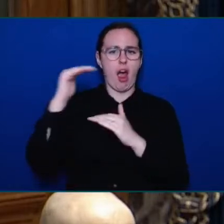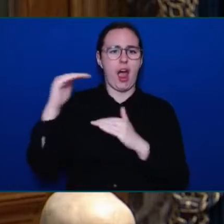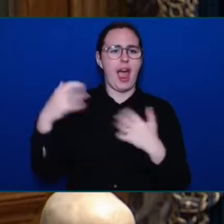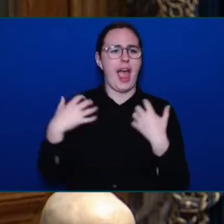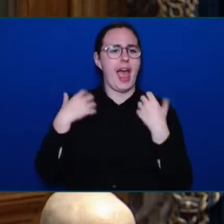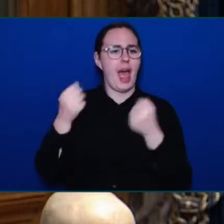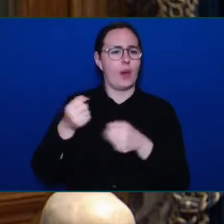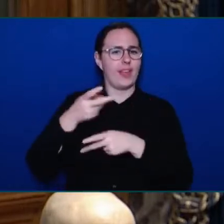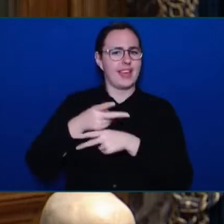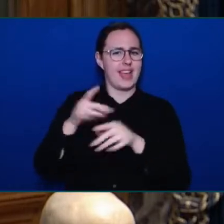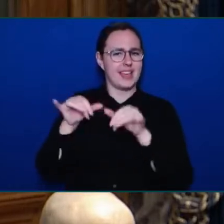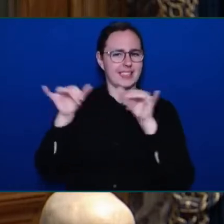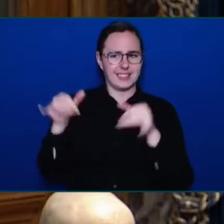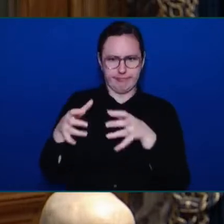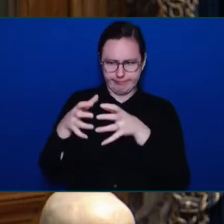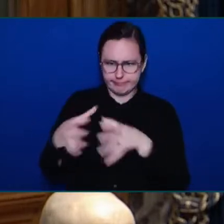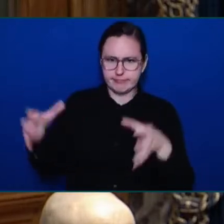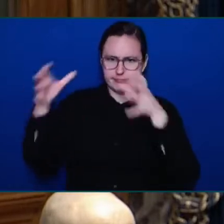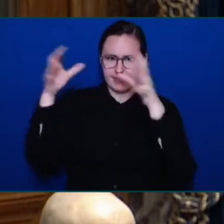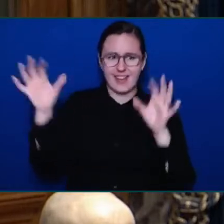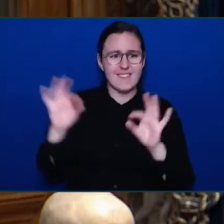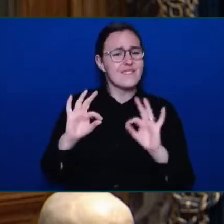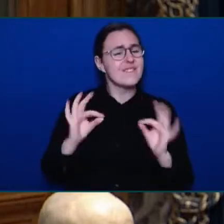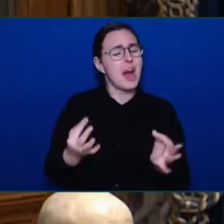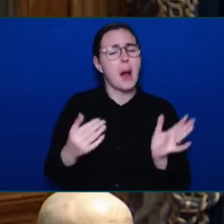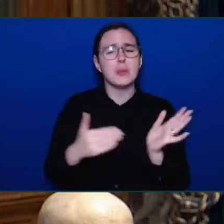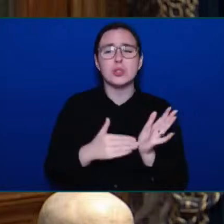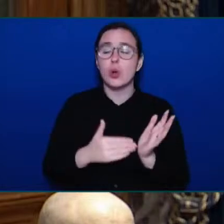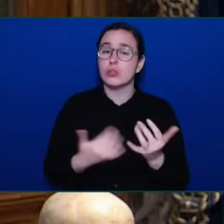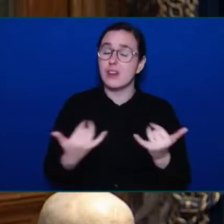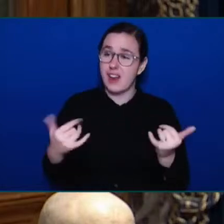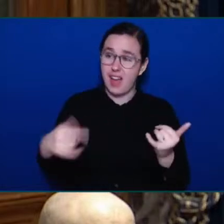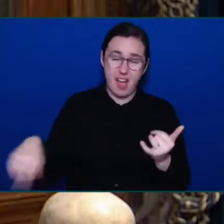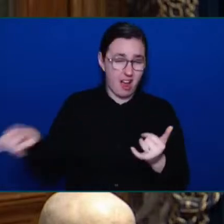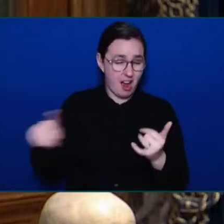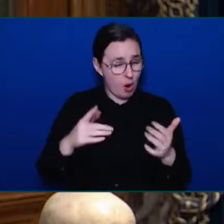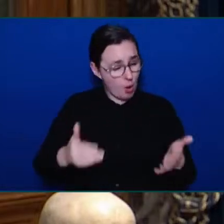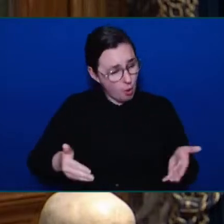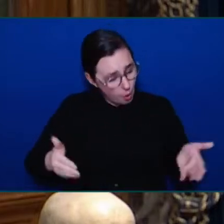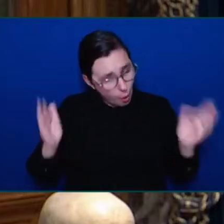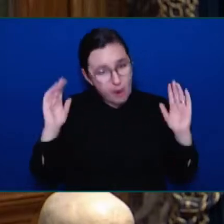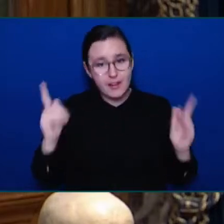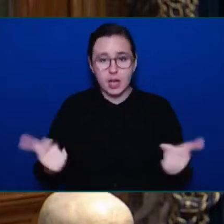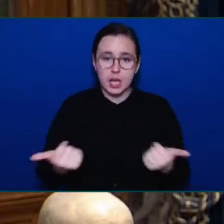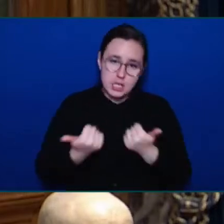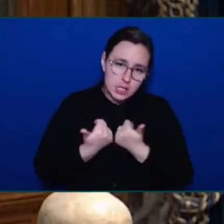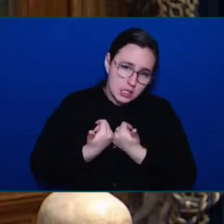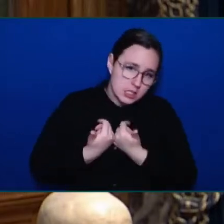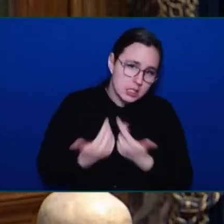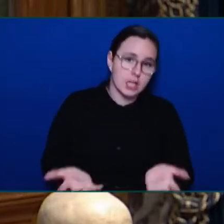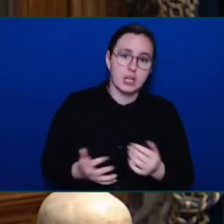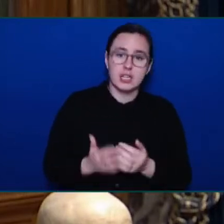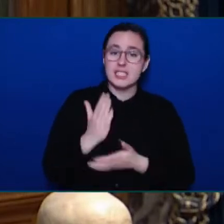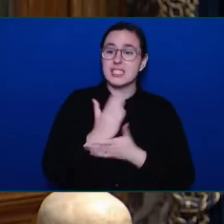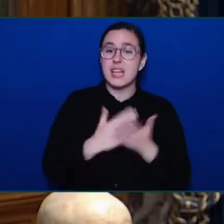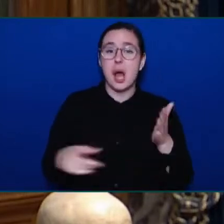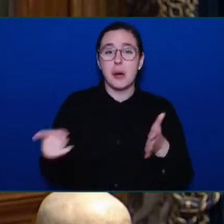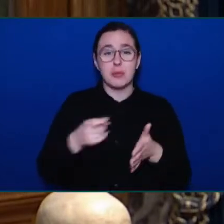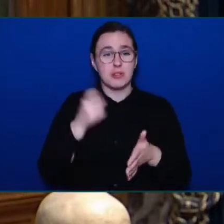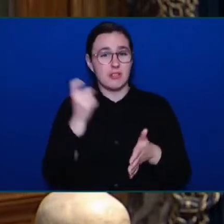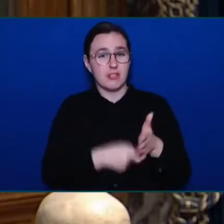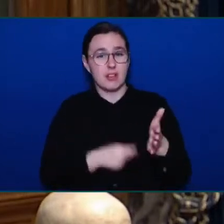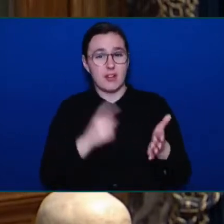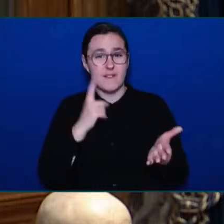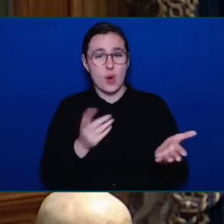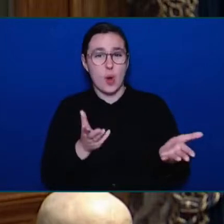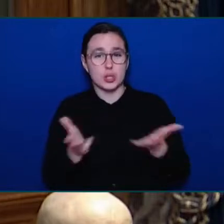are choosing to charge for their services. TELUS Health is charging upwards of $3,000 a year for access to